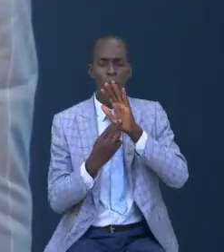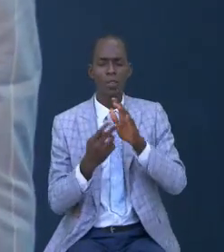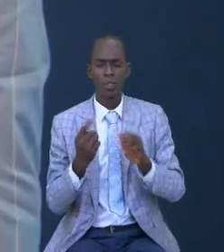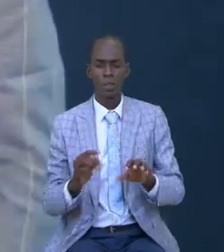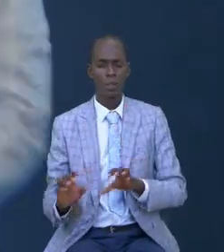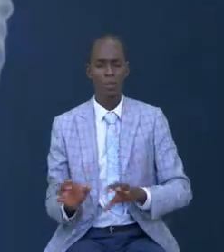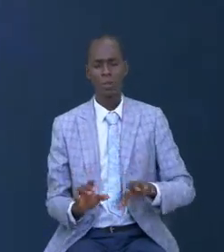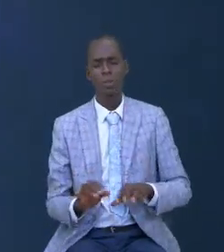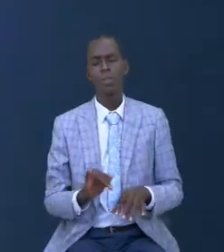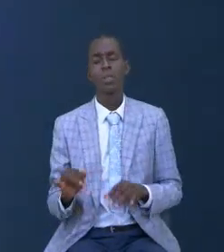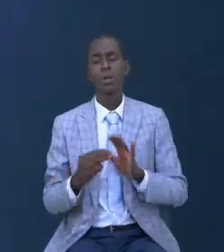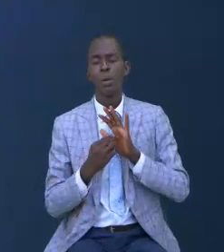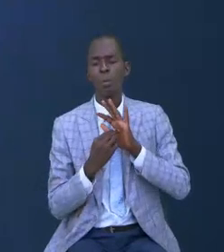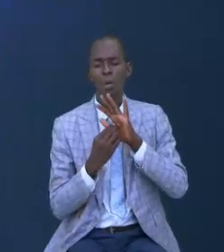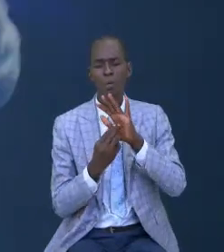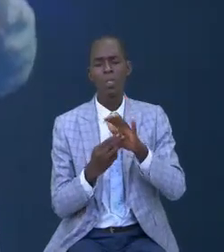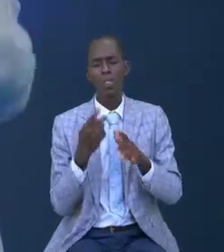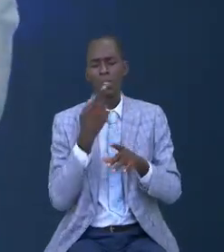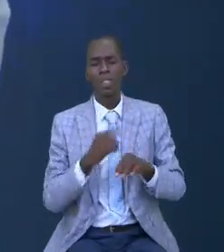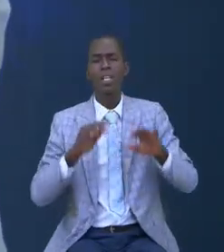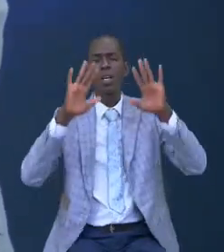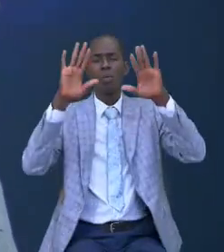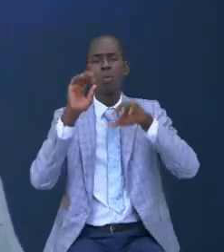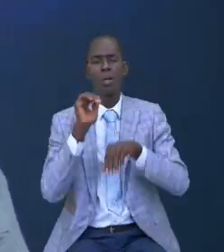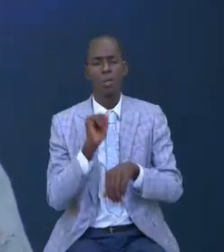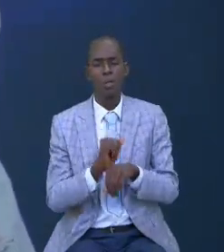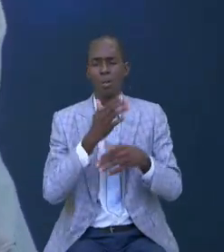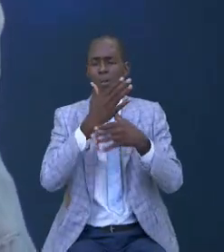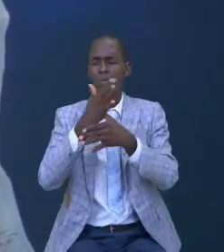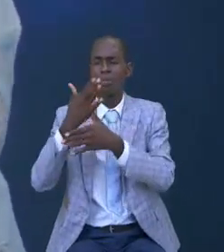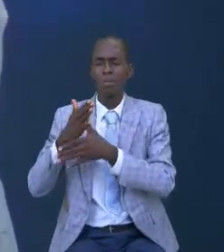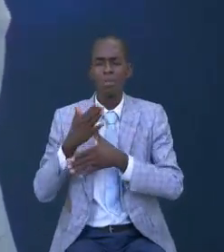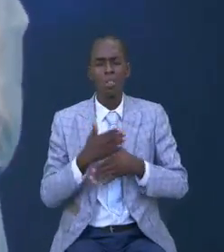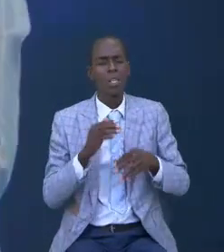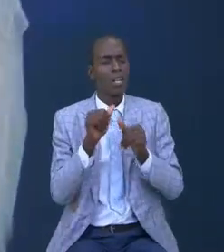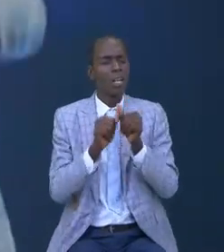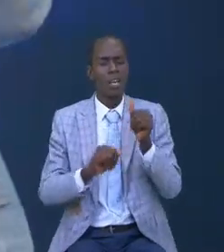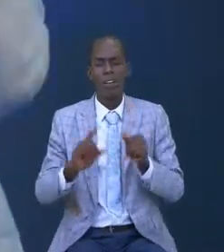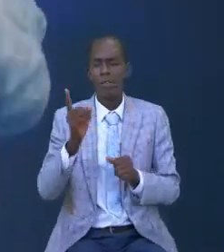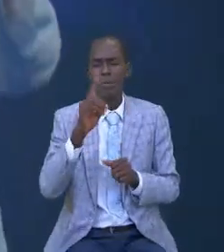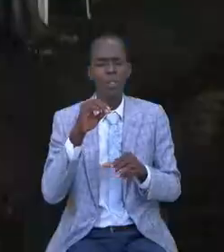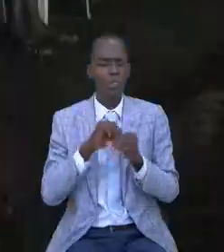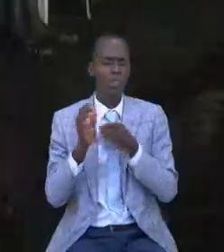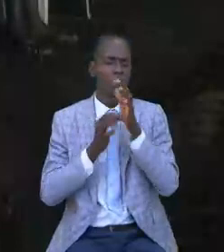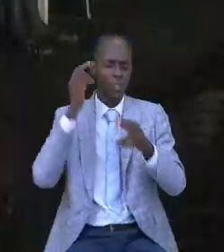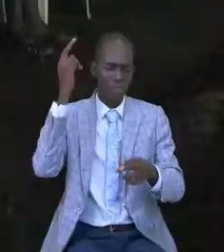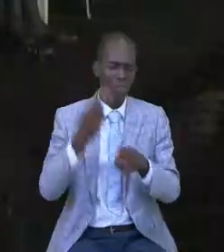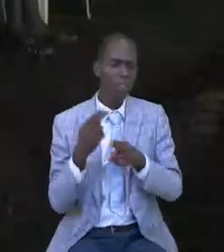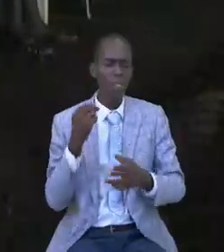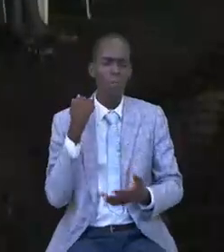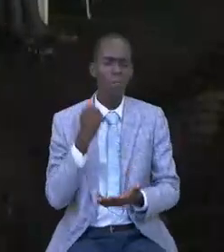performance. Manifest the miracle distribution everywhere in